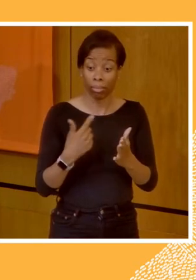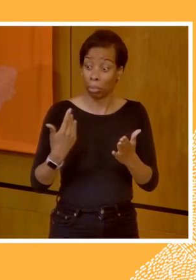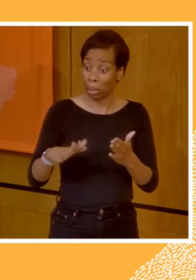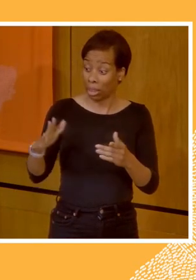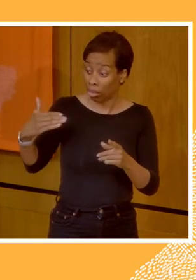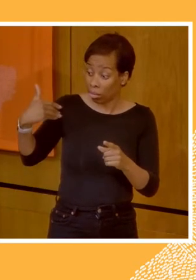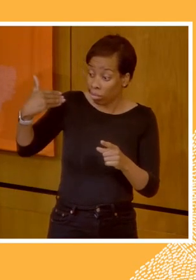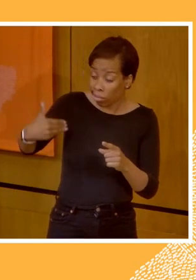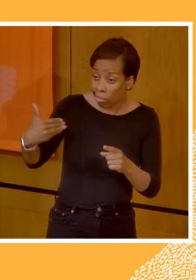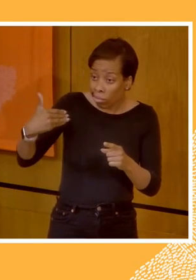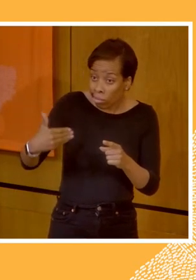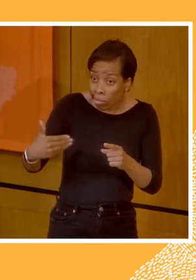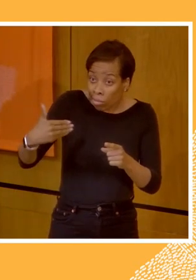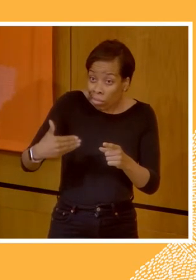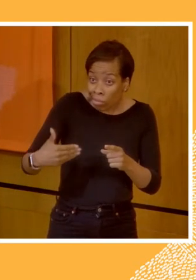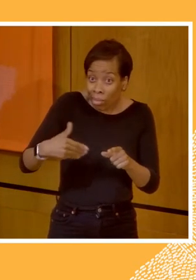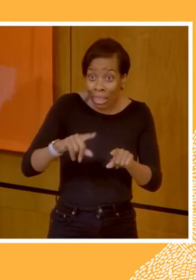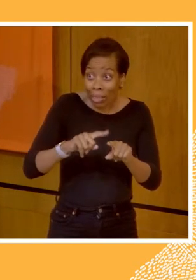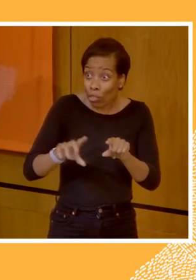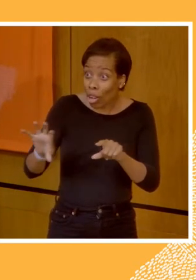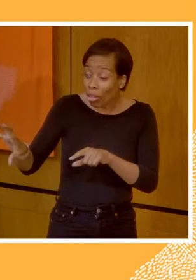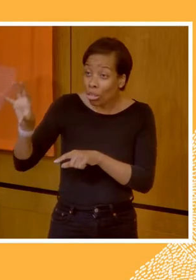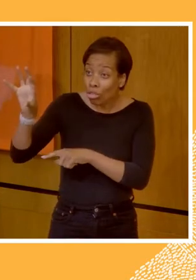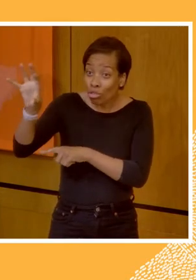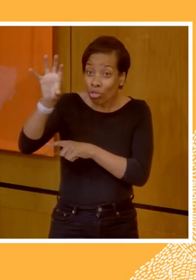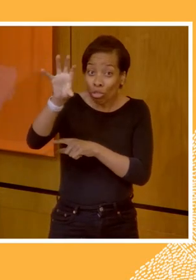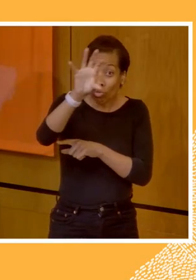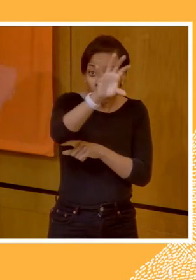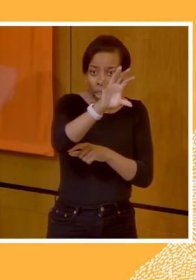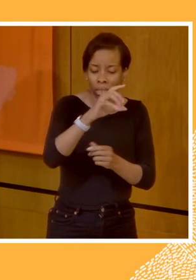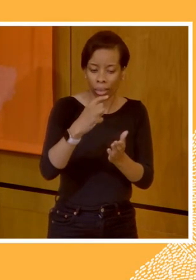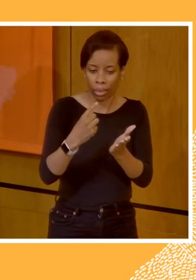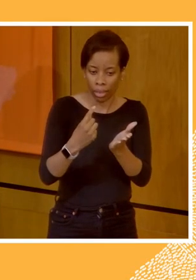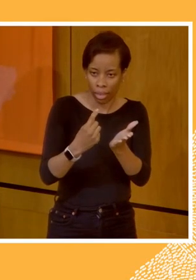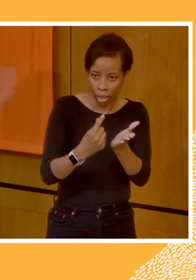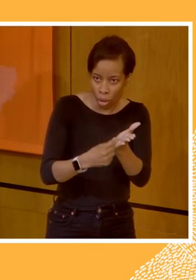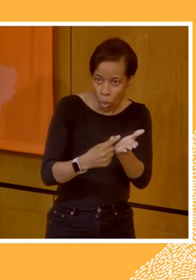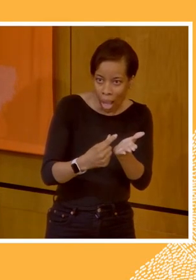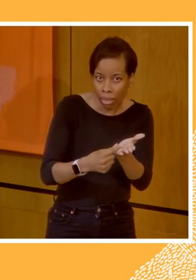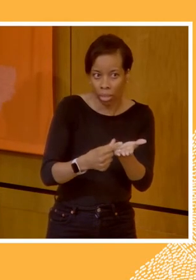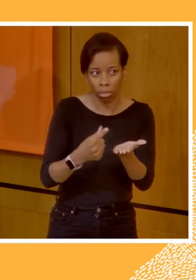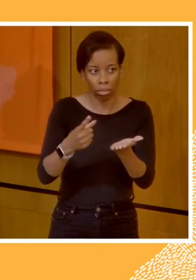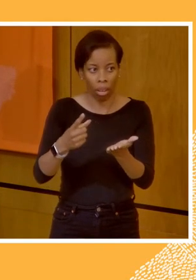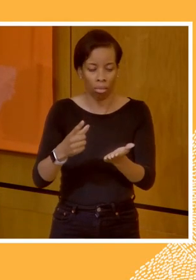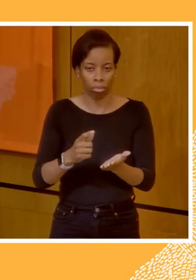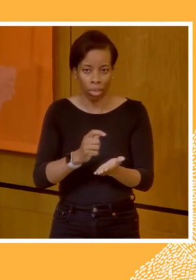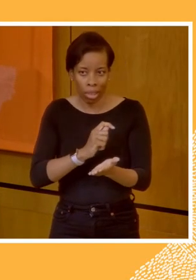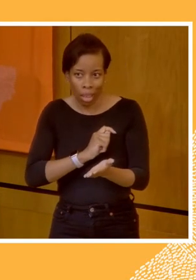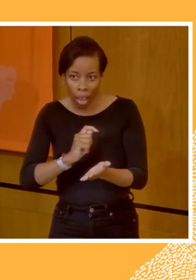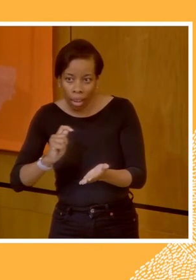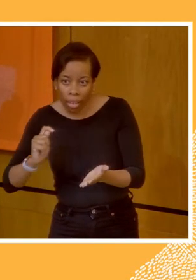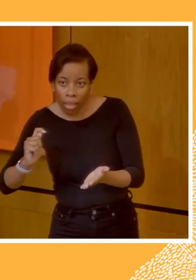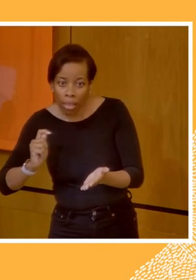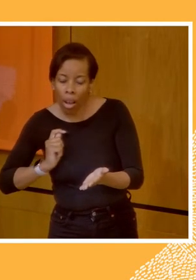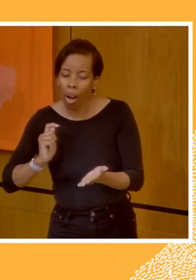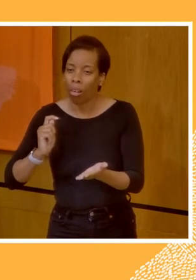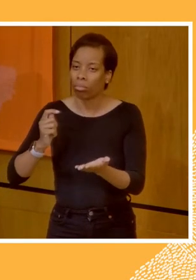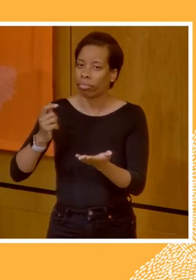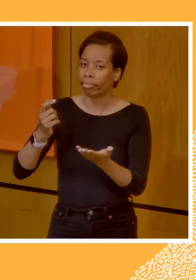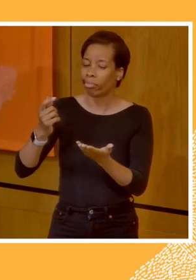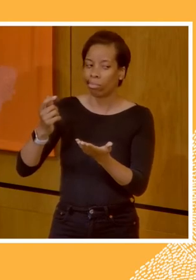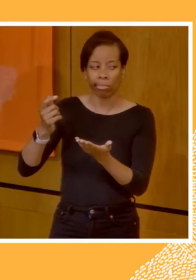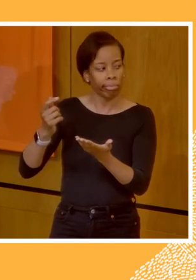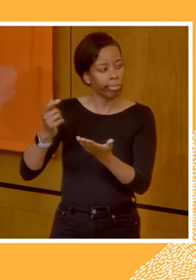Uganda, on India. So I'm doing this also so you can have a bit of an introduction of our amazing panel.